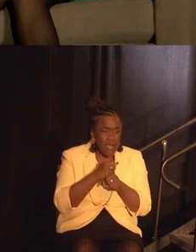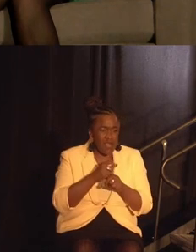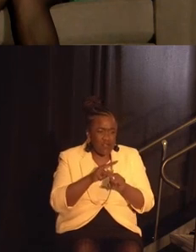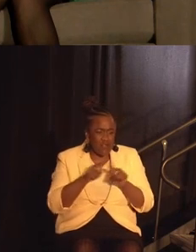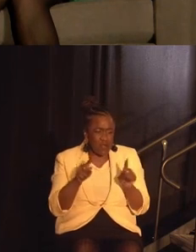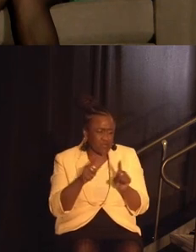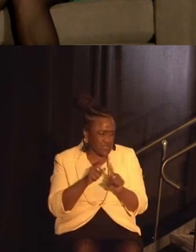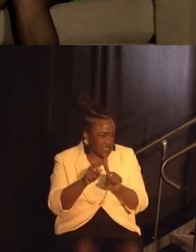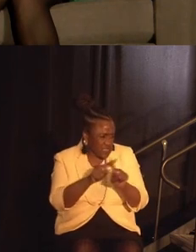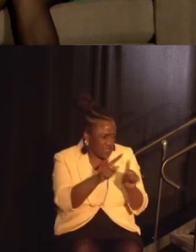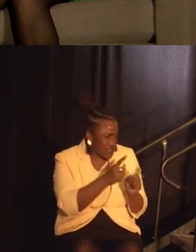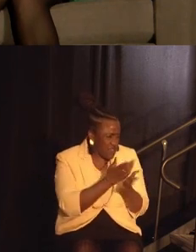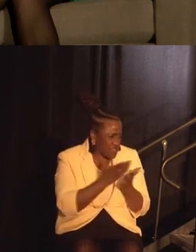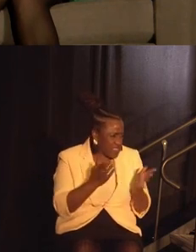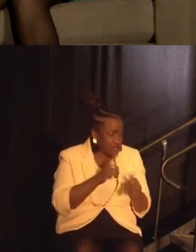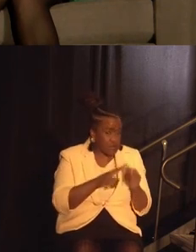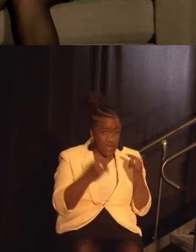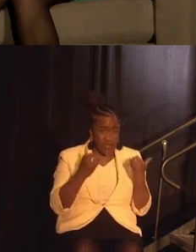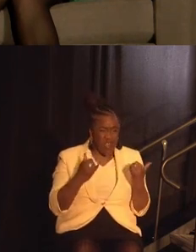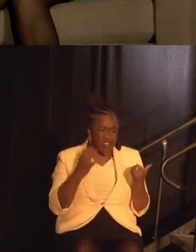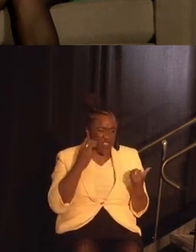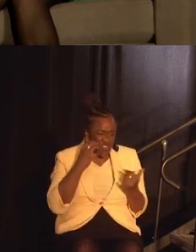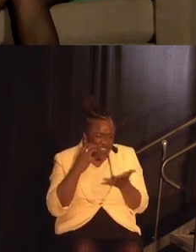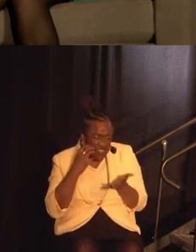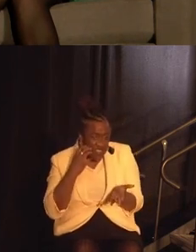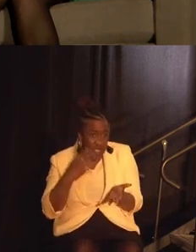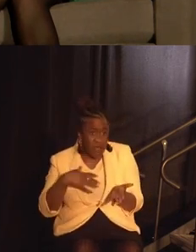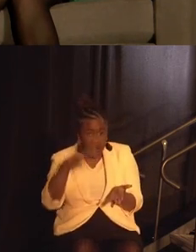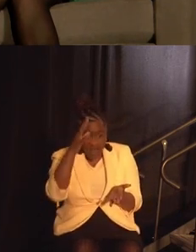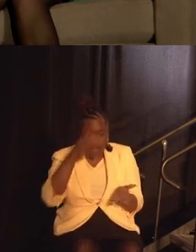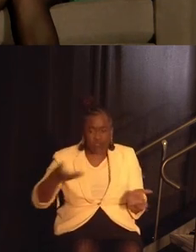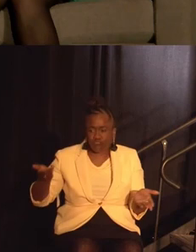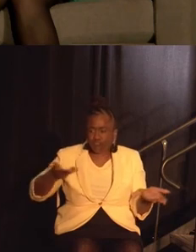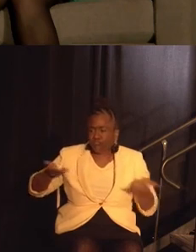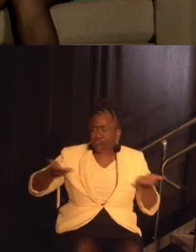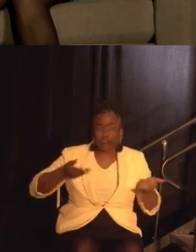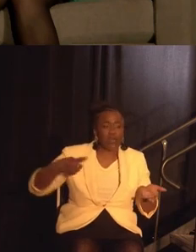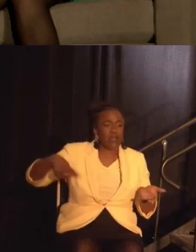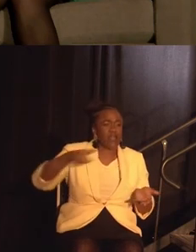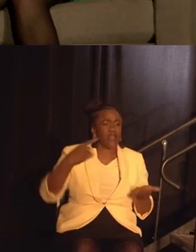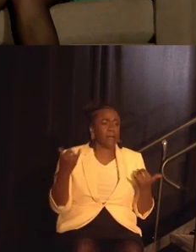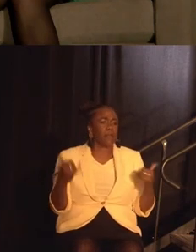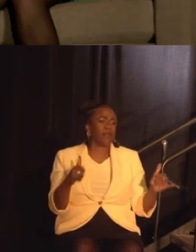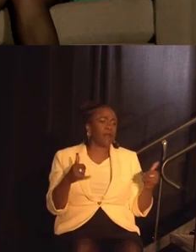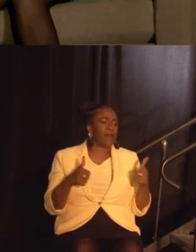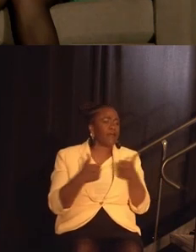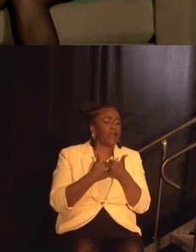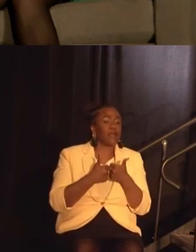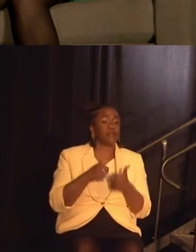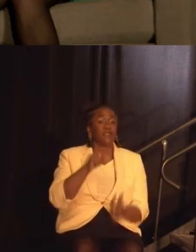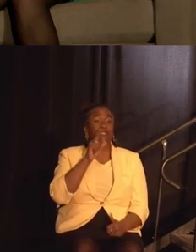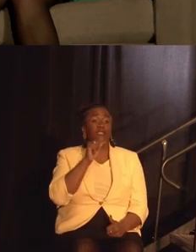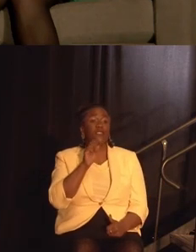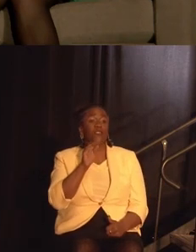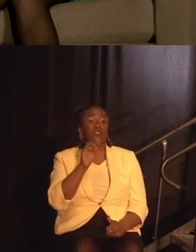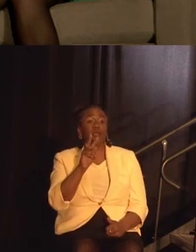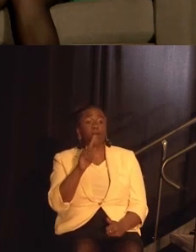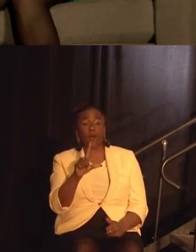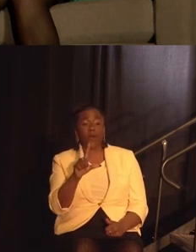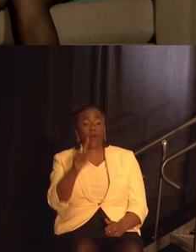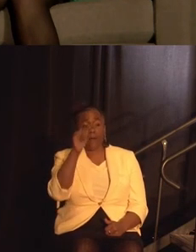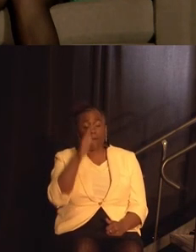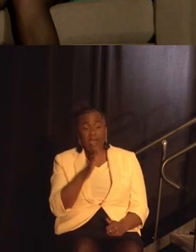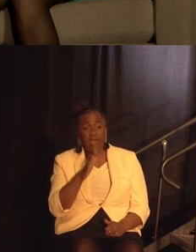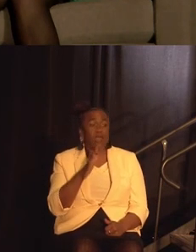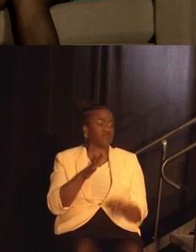now bakelite plastic. My father always invited the same people to play with him, the chicken bone man, city uncle, balding